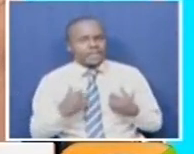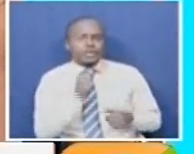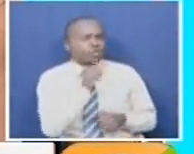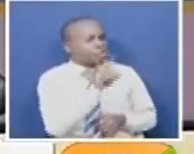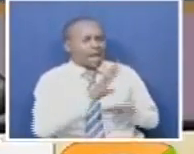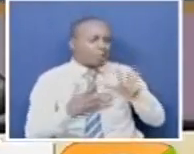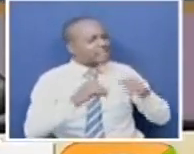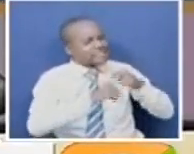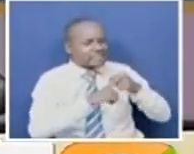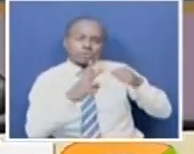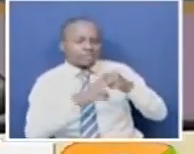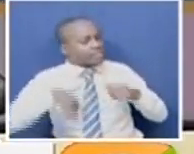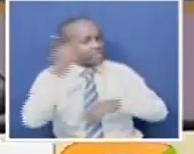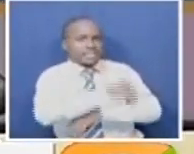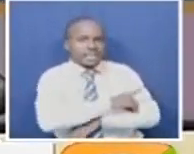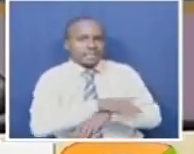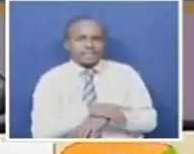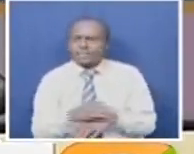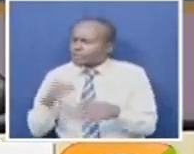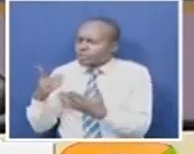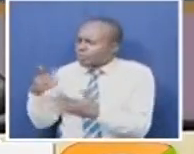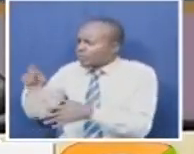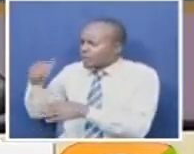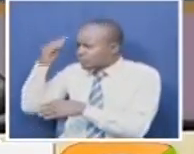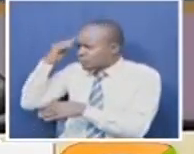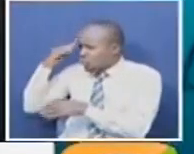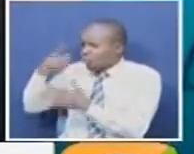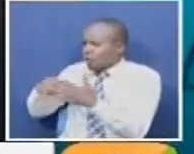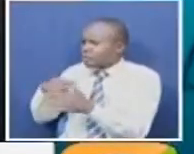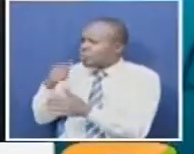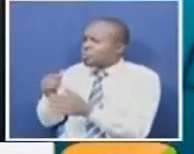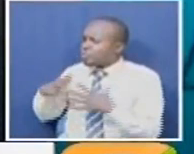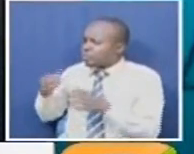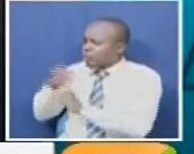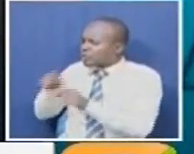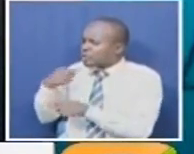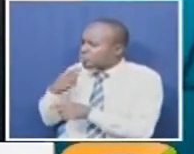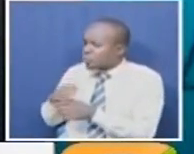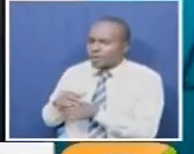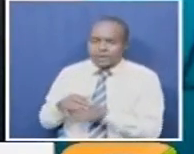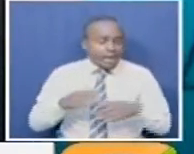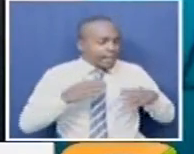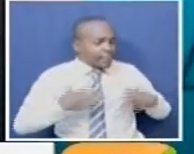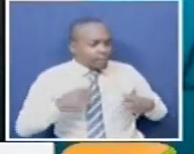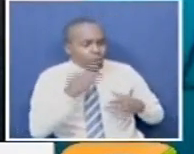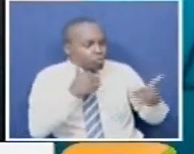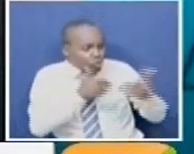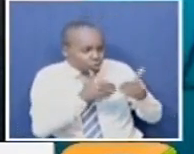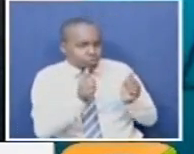like 6, 7. What do eight. We need to know about child abuse? Who are the main perpetrators? Those closest to the children,